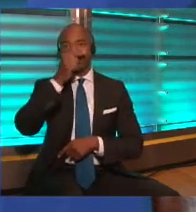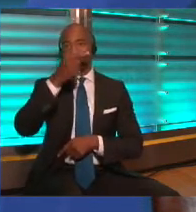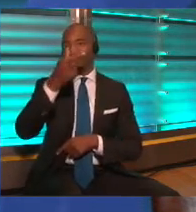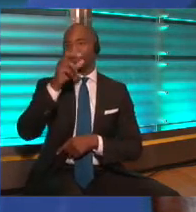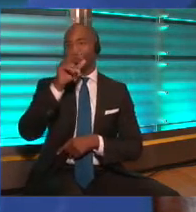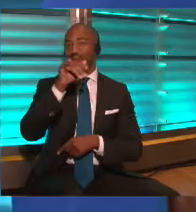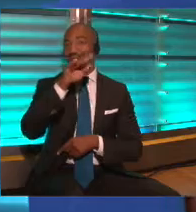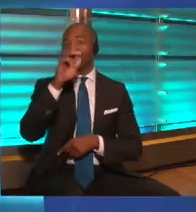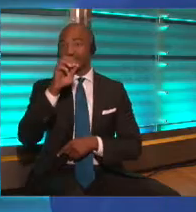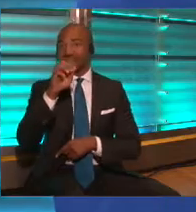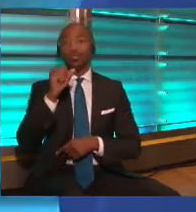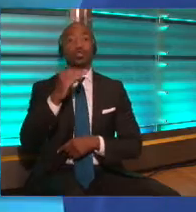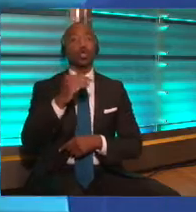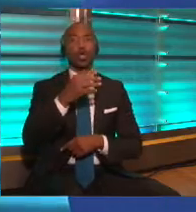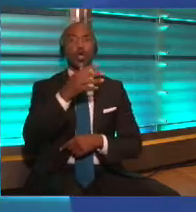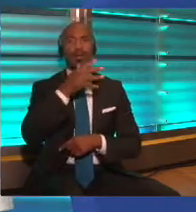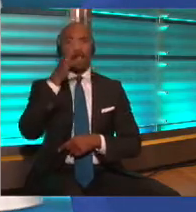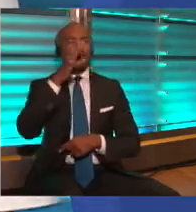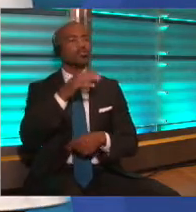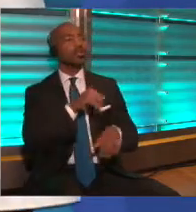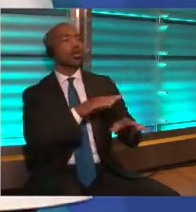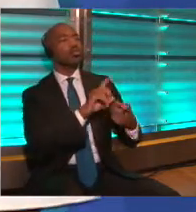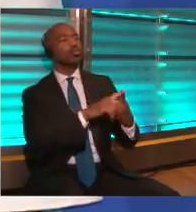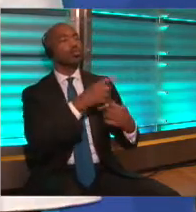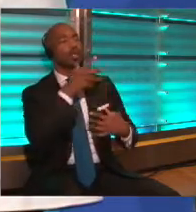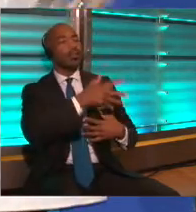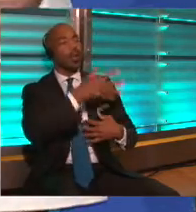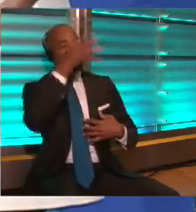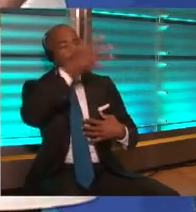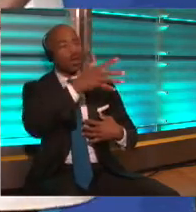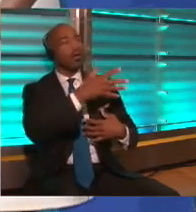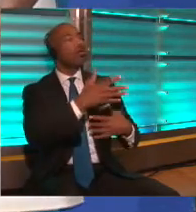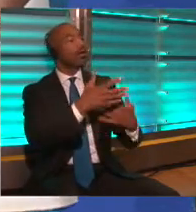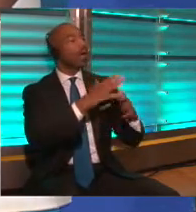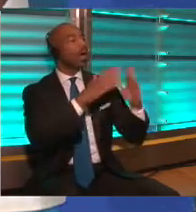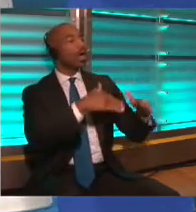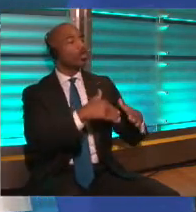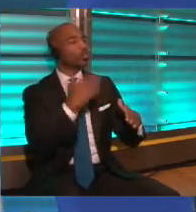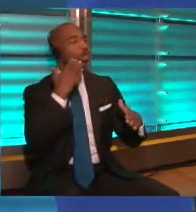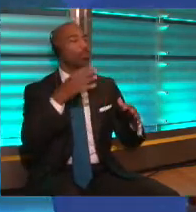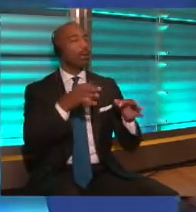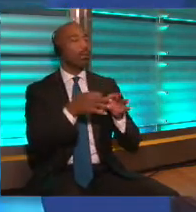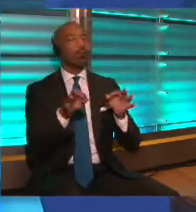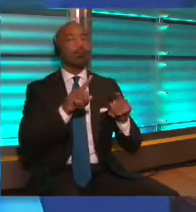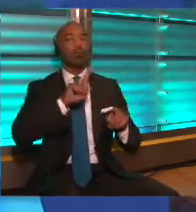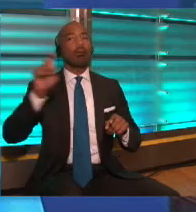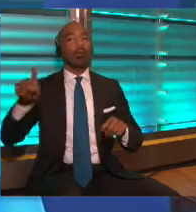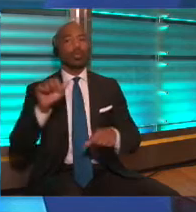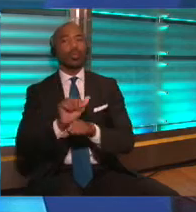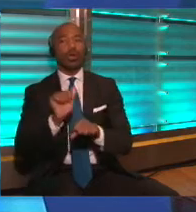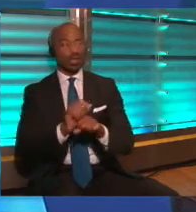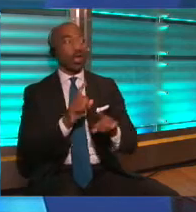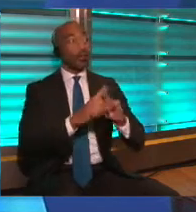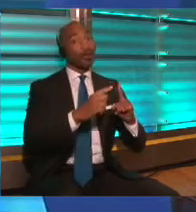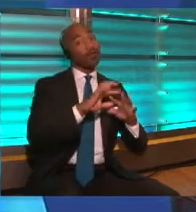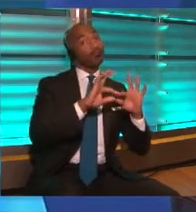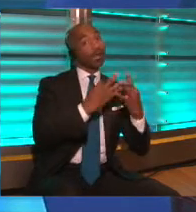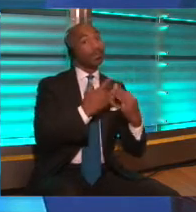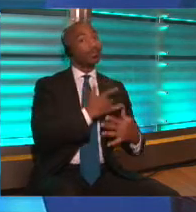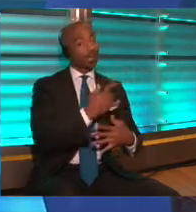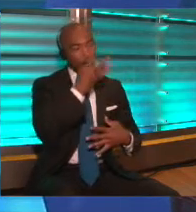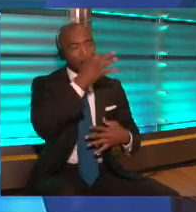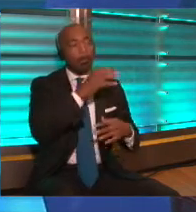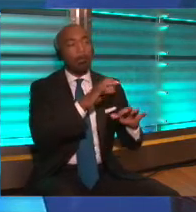full time, they would drop us off at our grandparents' house, who happened to live just down the street, like most typical Greek families. And while with